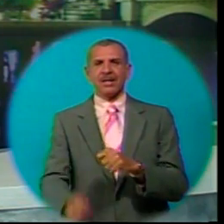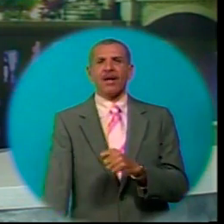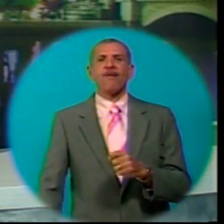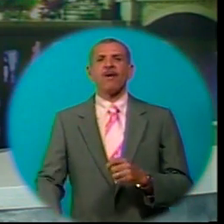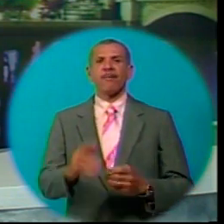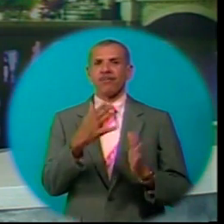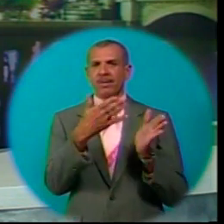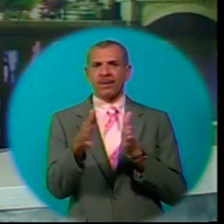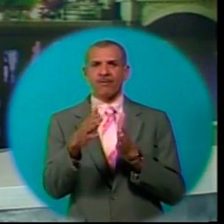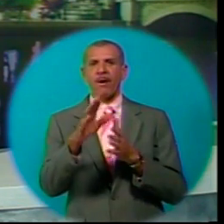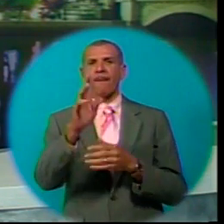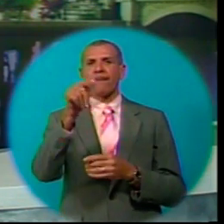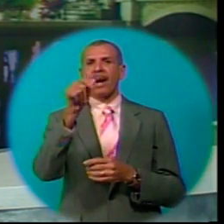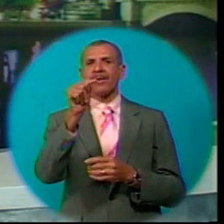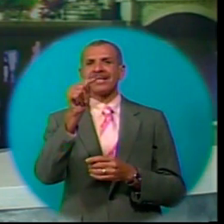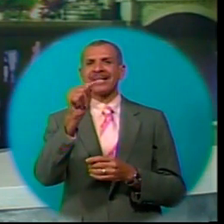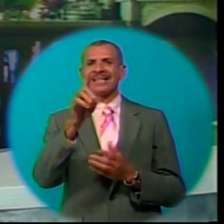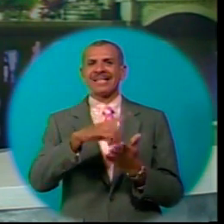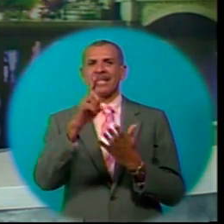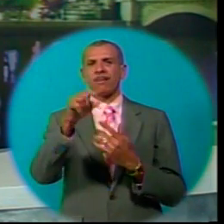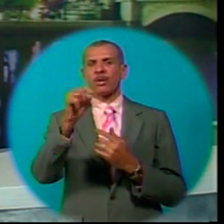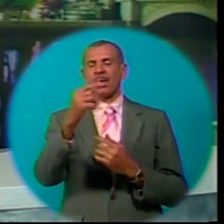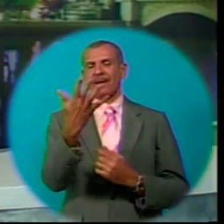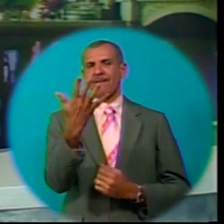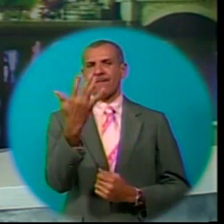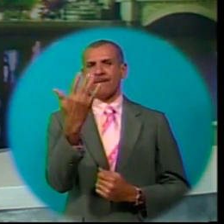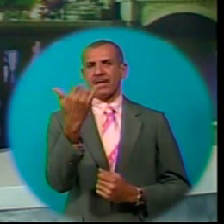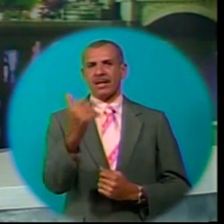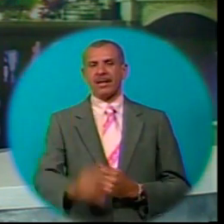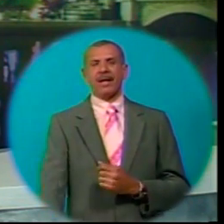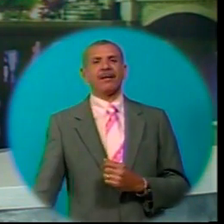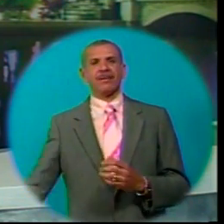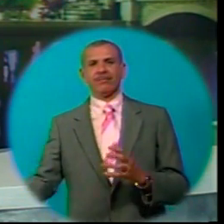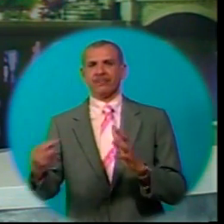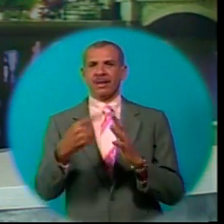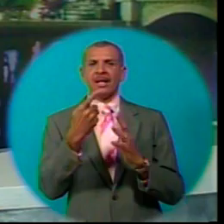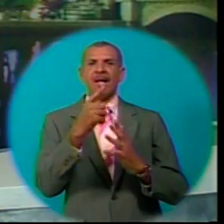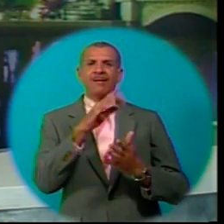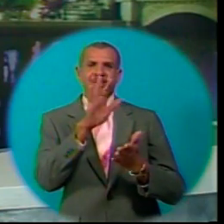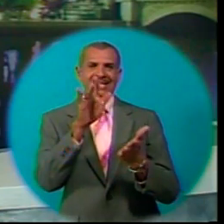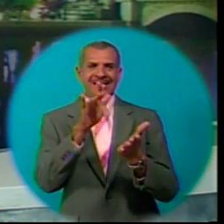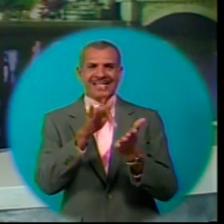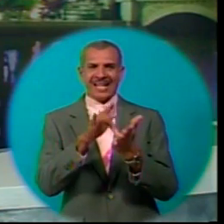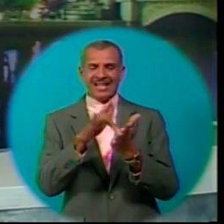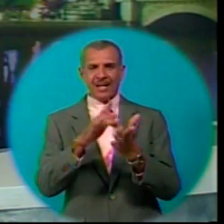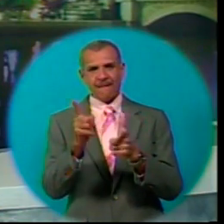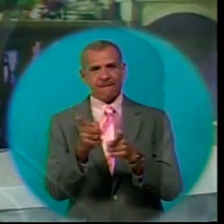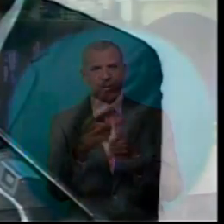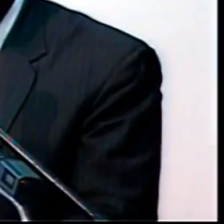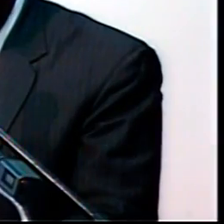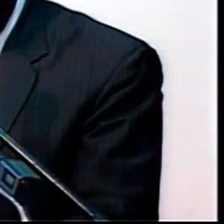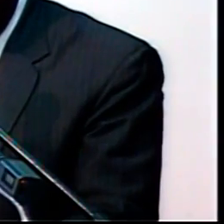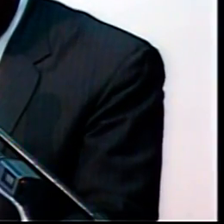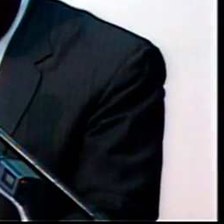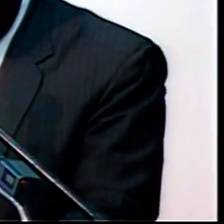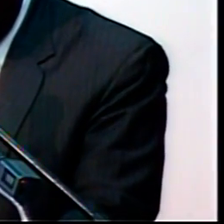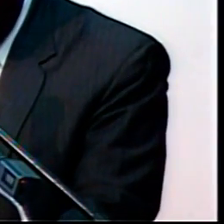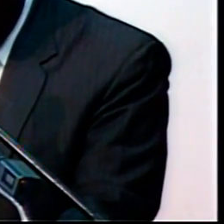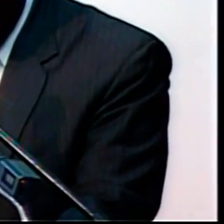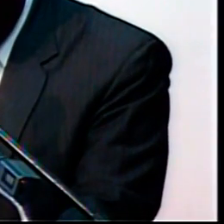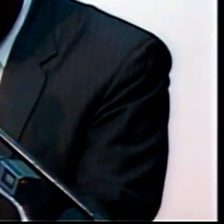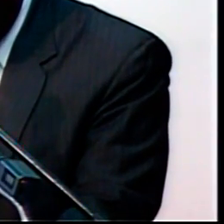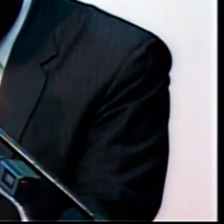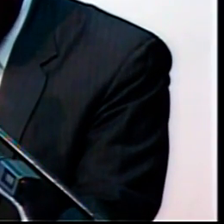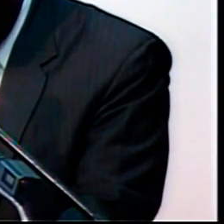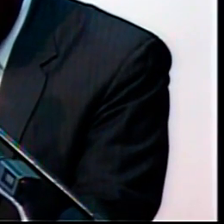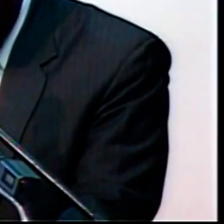scheduled for Paris in December 2015. The inauguration of the center, the first of its kind in the Caribbean, will be on